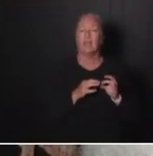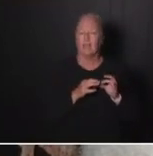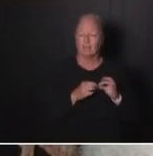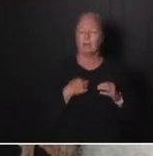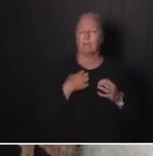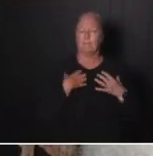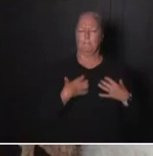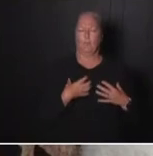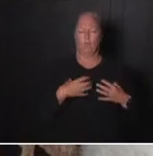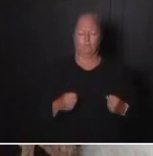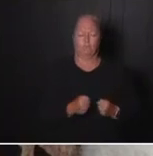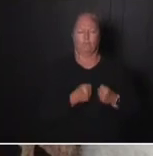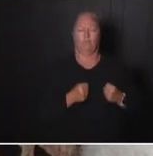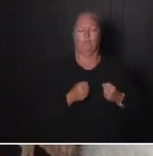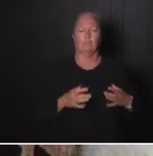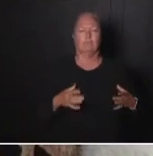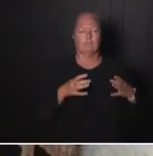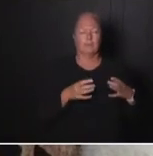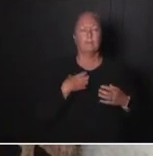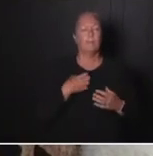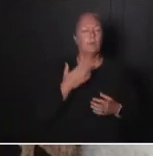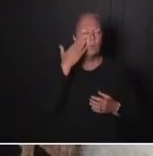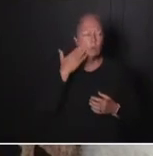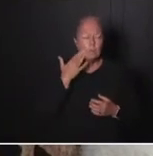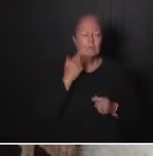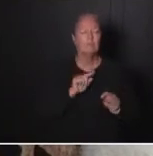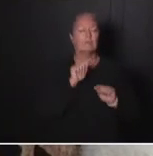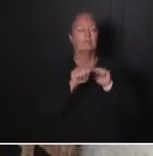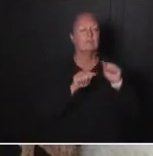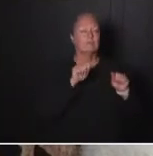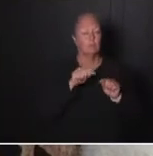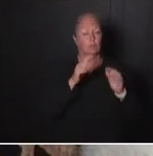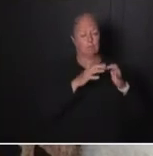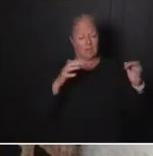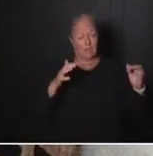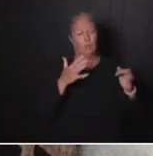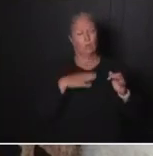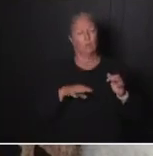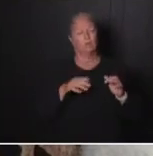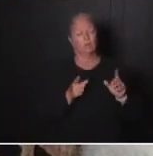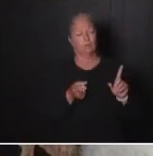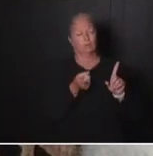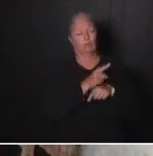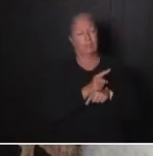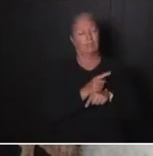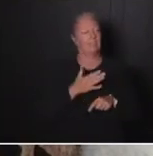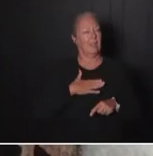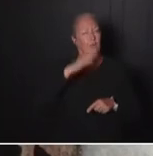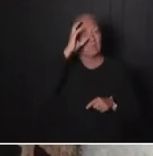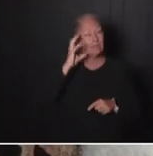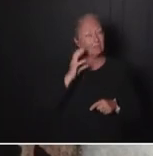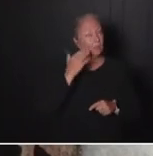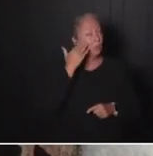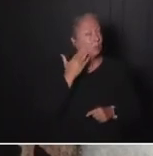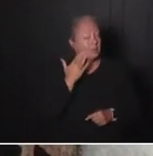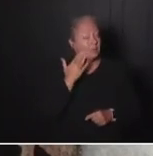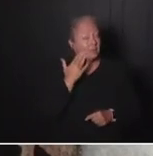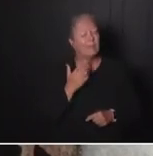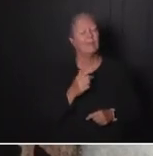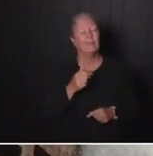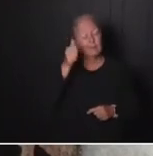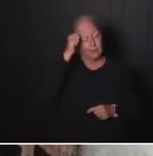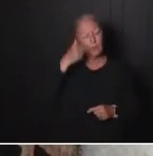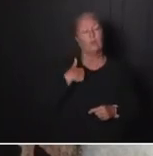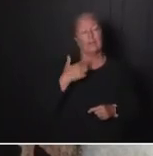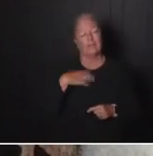strengthened and we have sent more women to Parliament, changing our nation. Of course, so much more needs to be